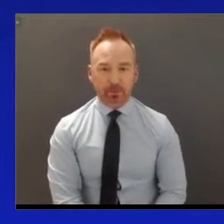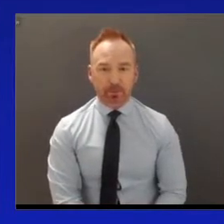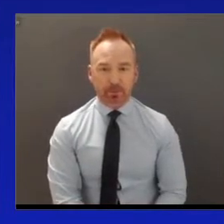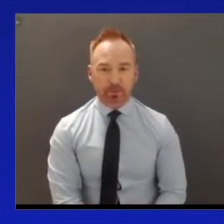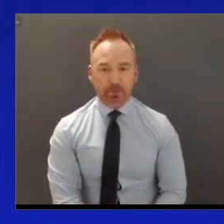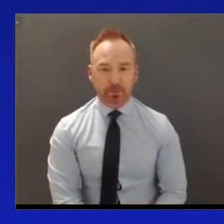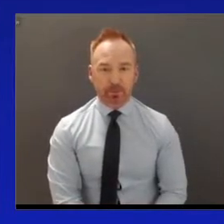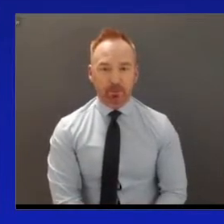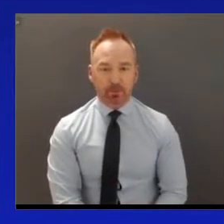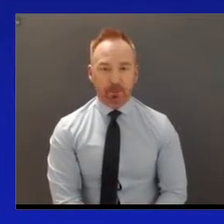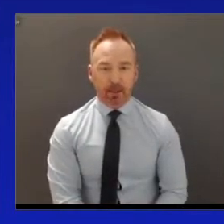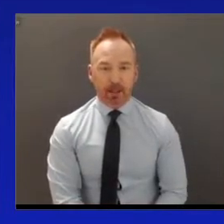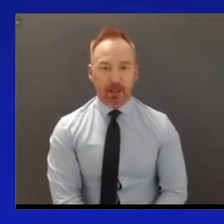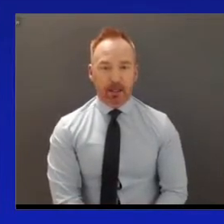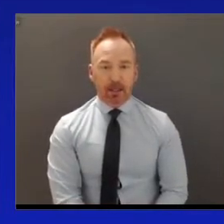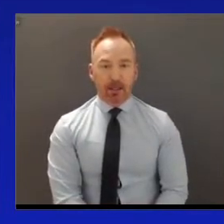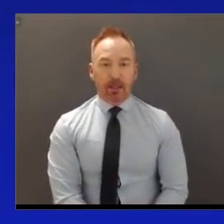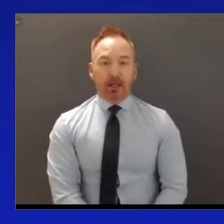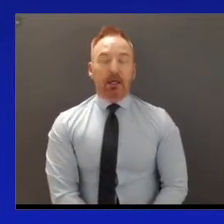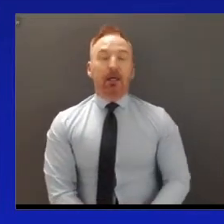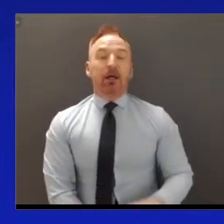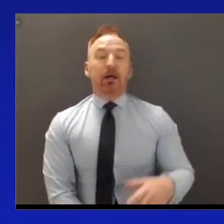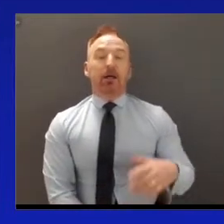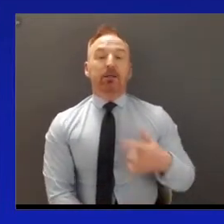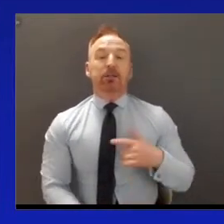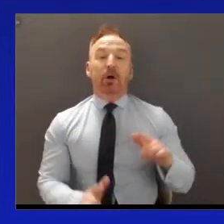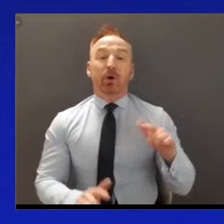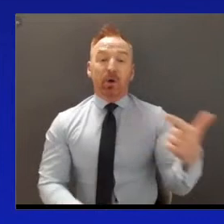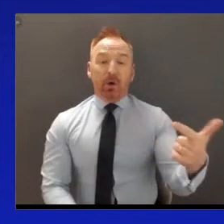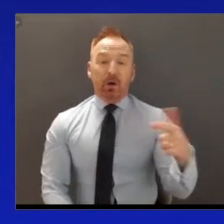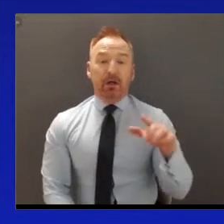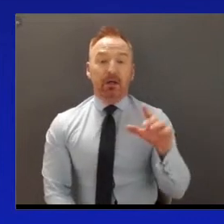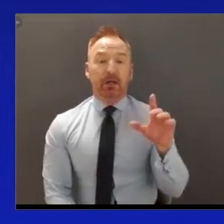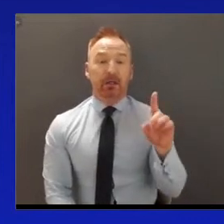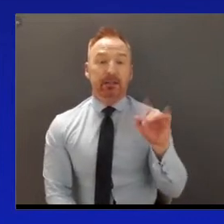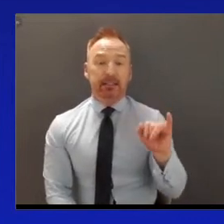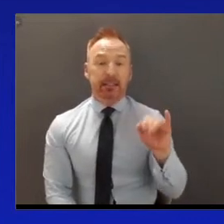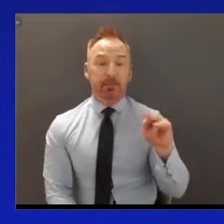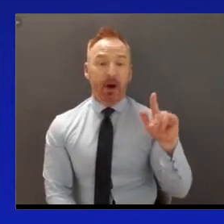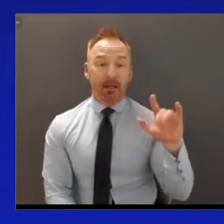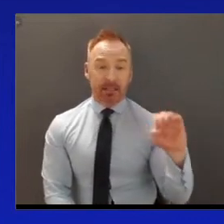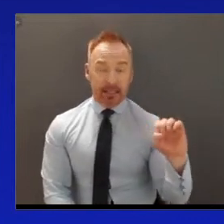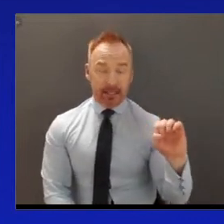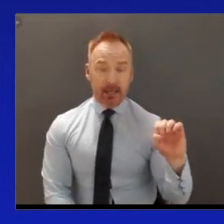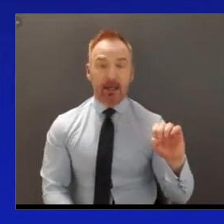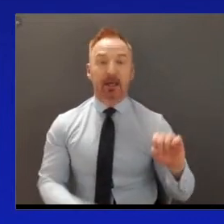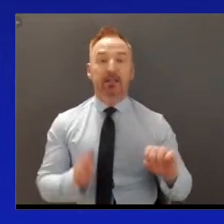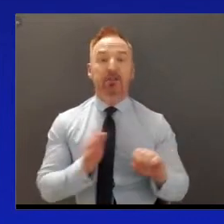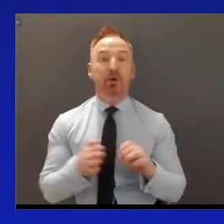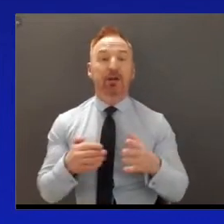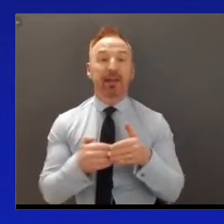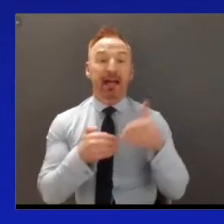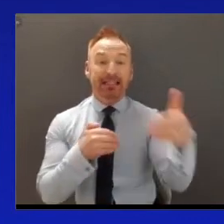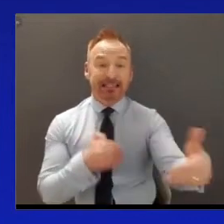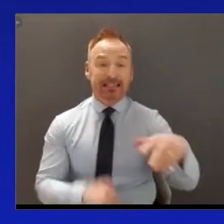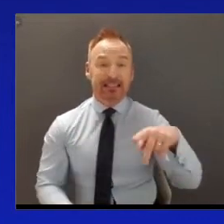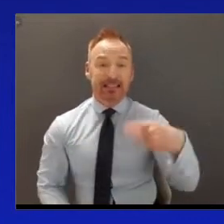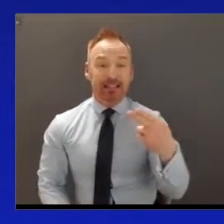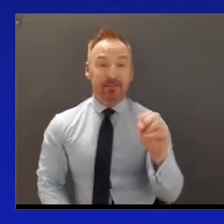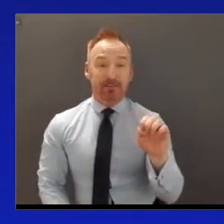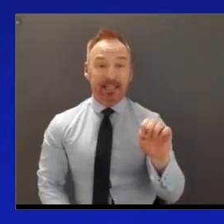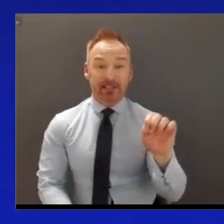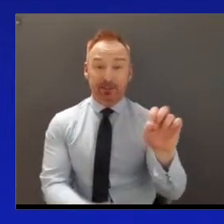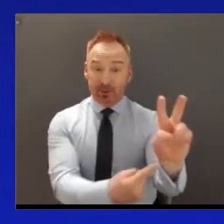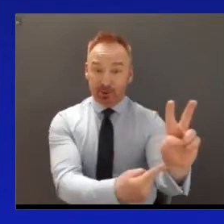healthcare conditions and their caregivers as well, they're included in phase 2. So as I remember, again, and we're only in phase 1